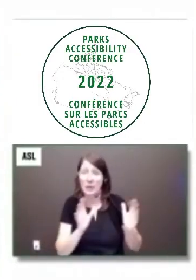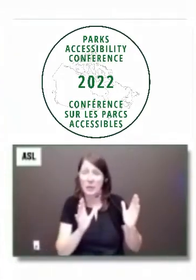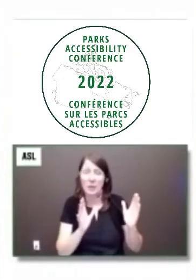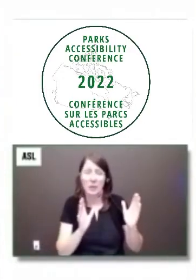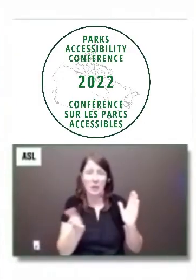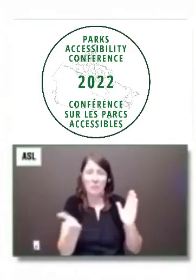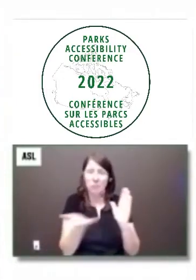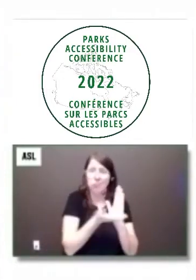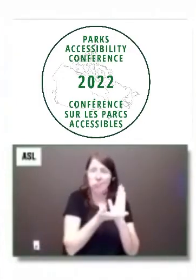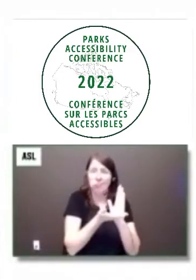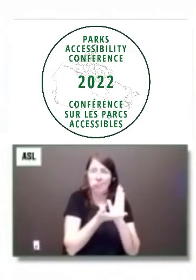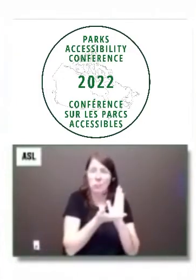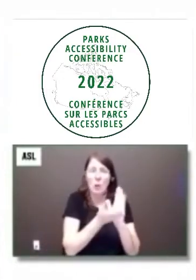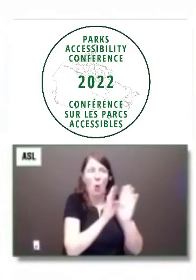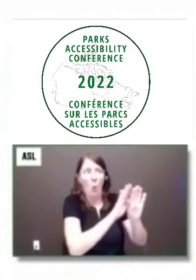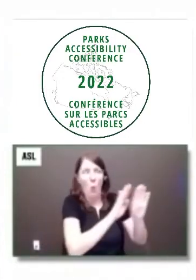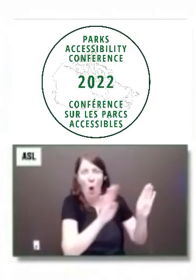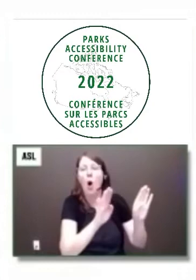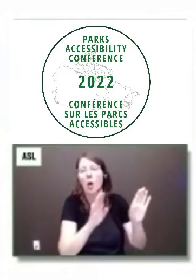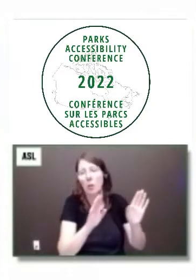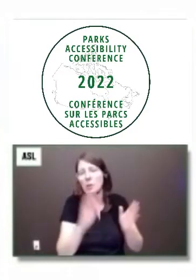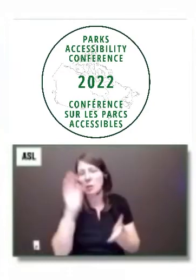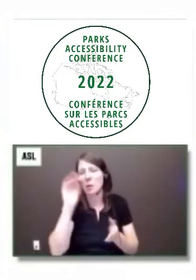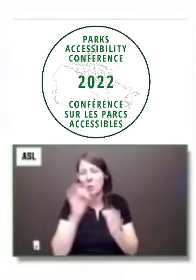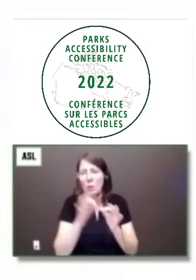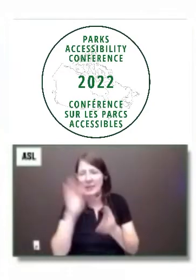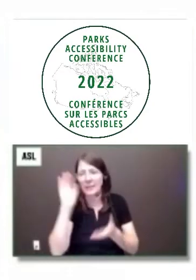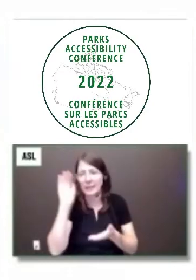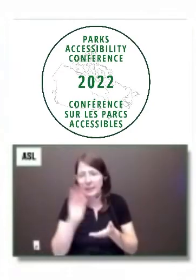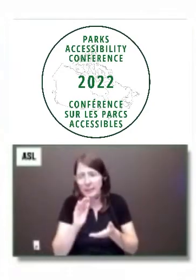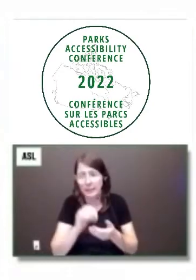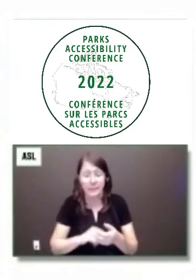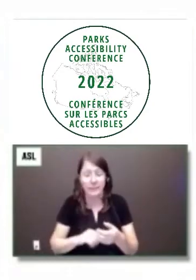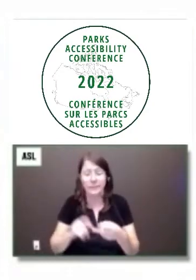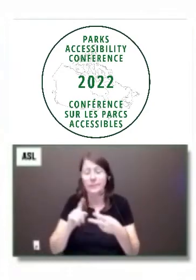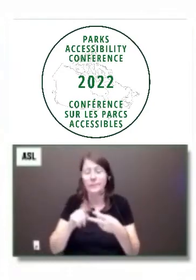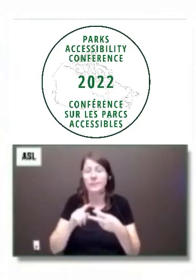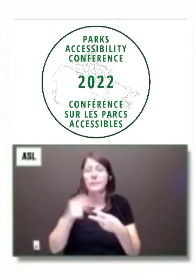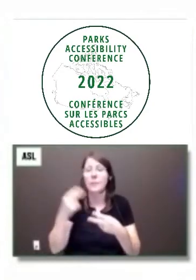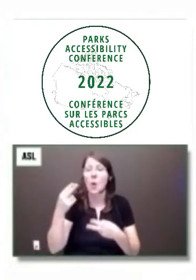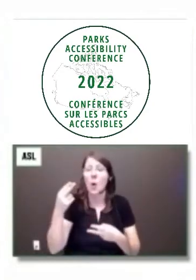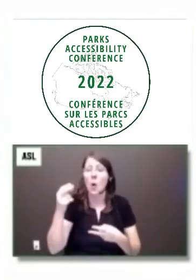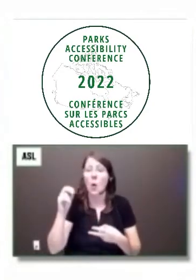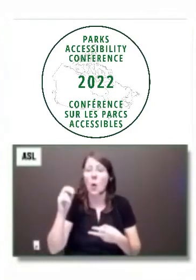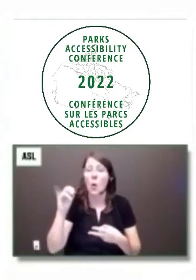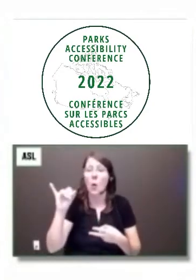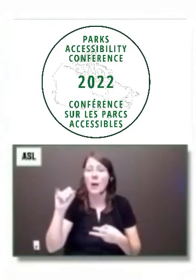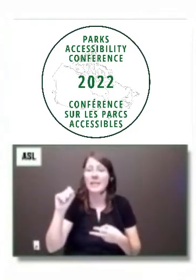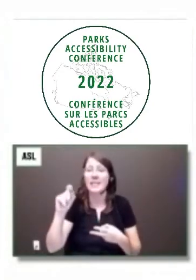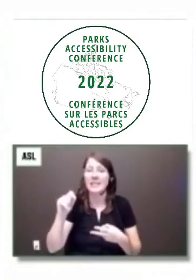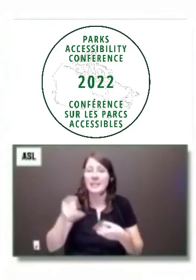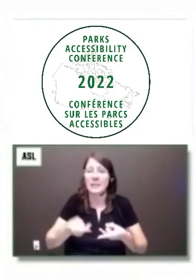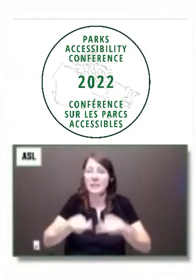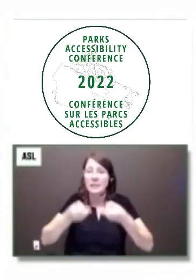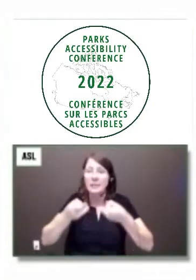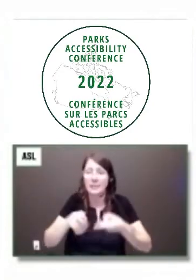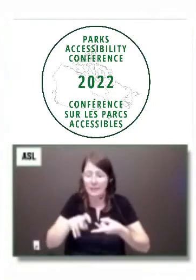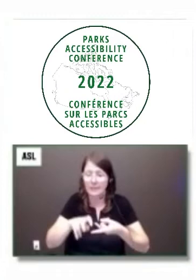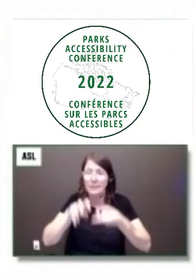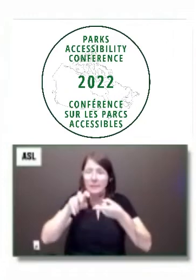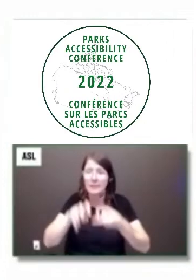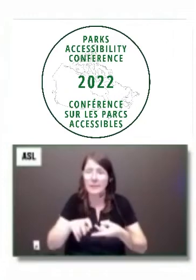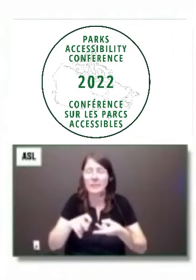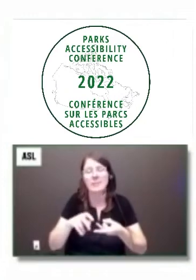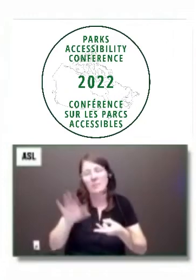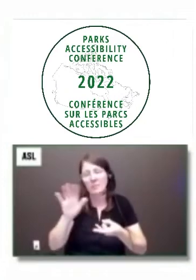hoist, I think, would be around $10,000. So they are kind of pricey, but it is worth it because in the